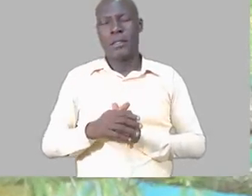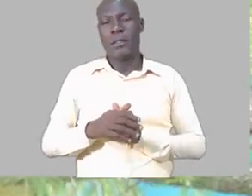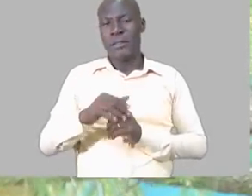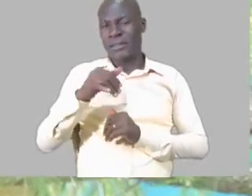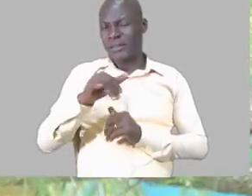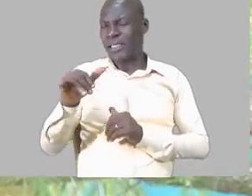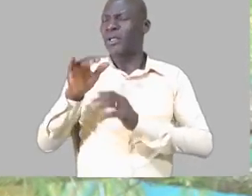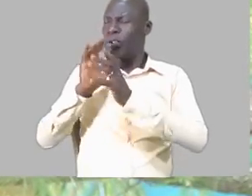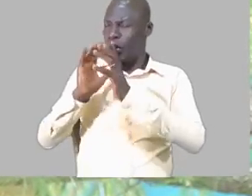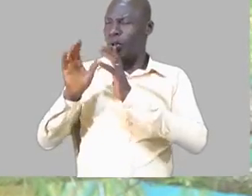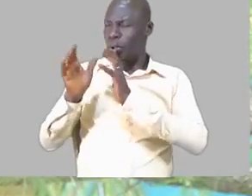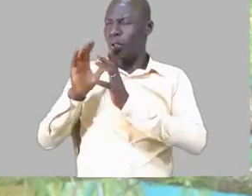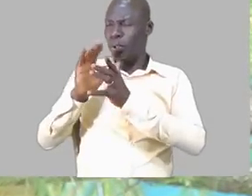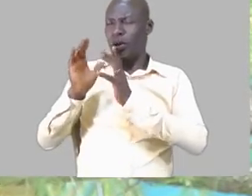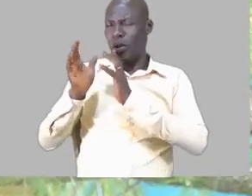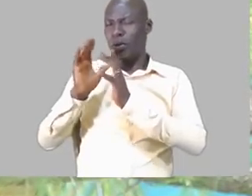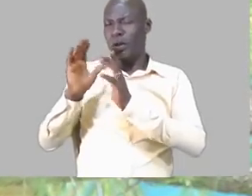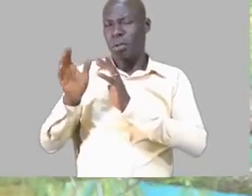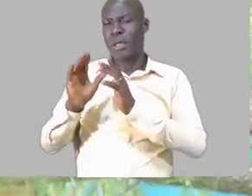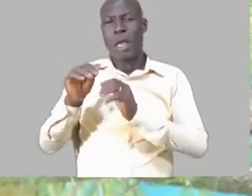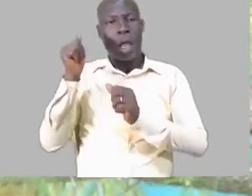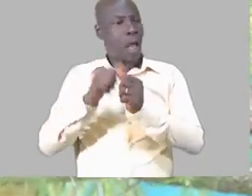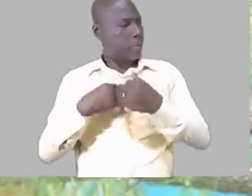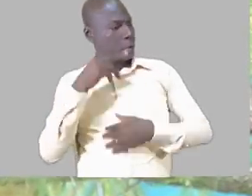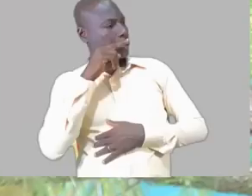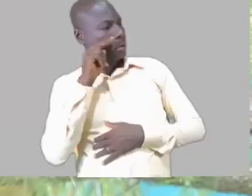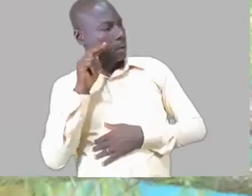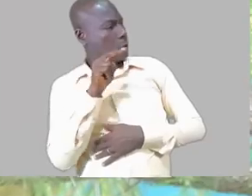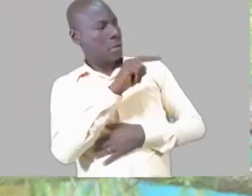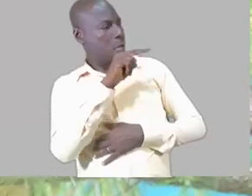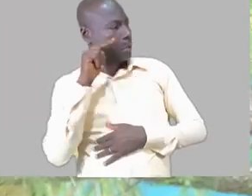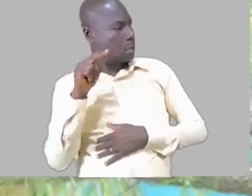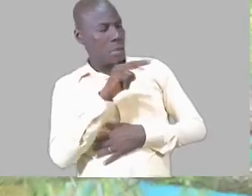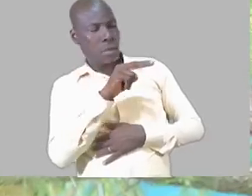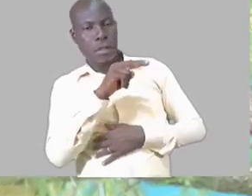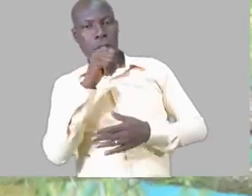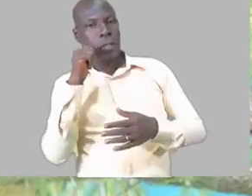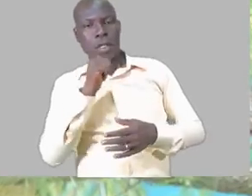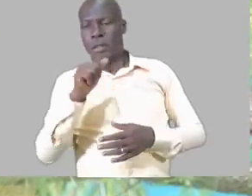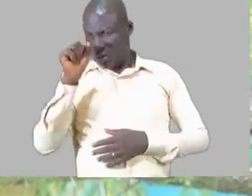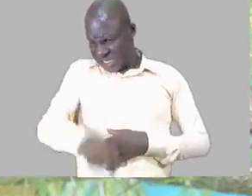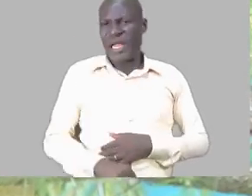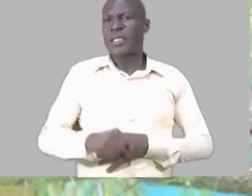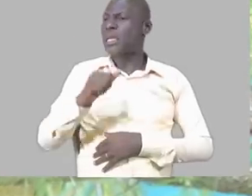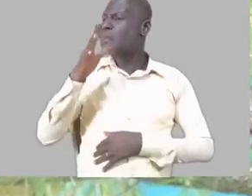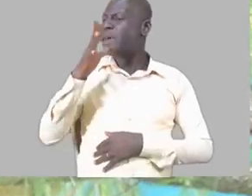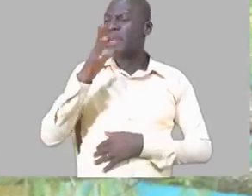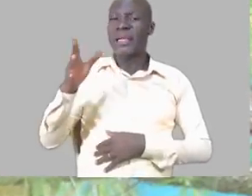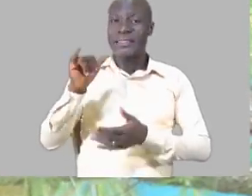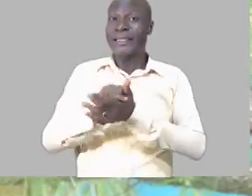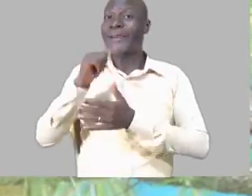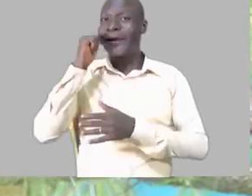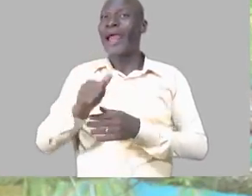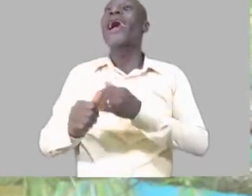maami ade ne ba no edididi enkomo obi adru ho a na ehye ababa awo no ne maame eno no sa baba wa no